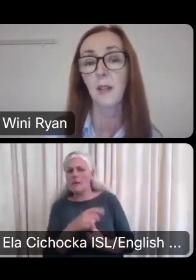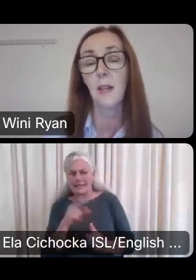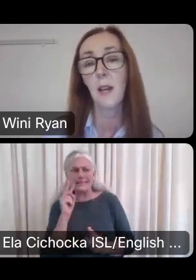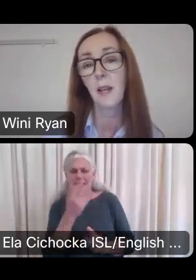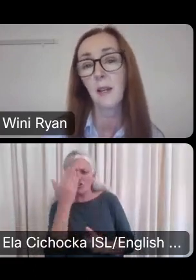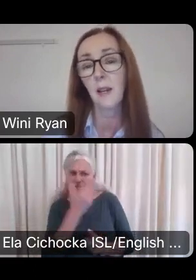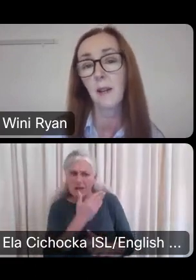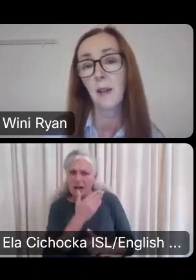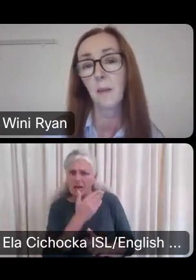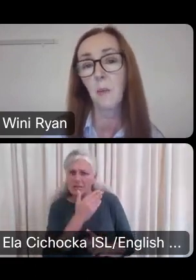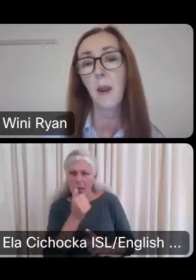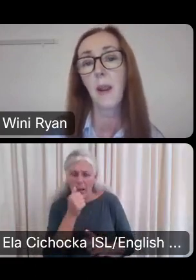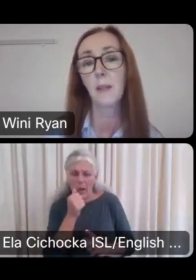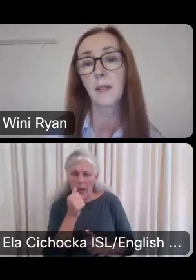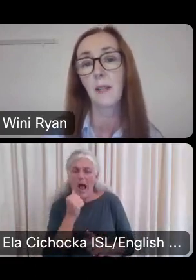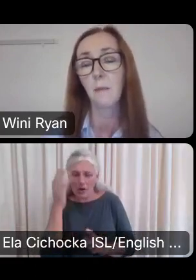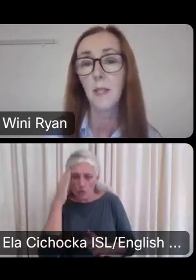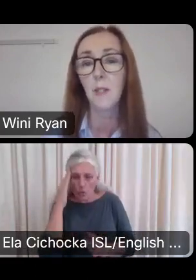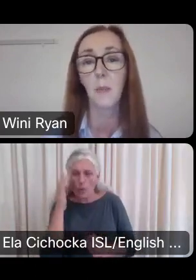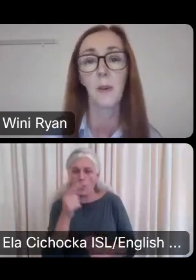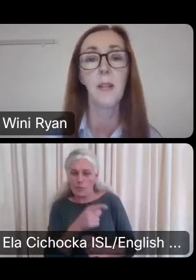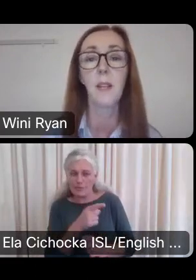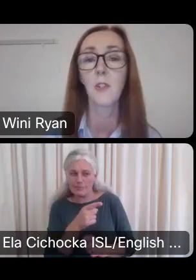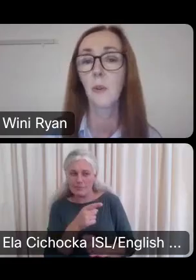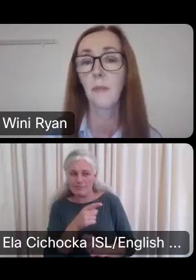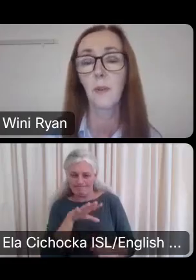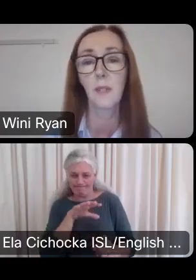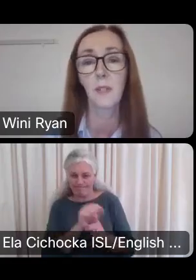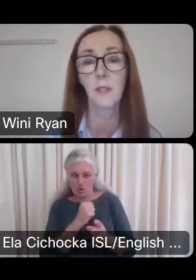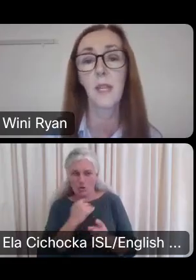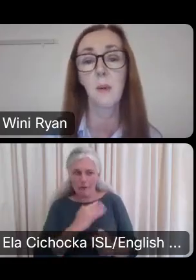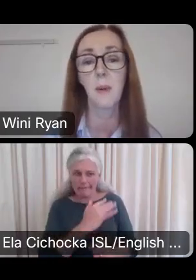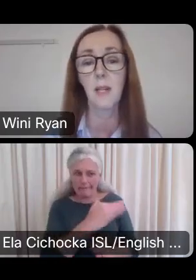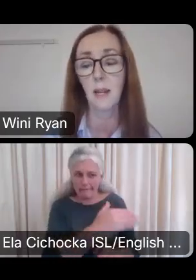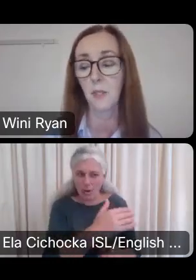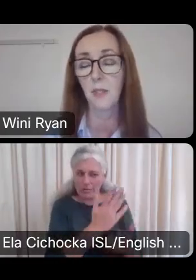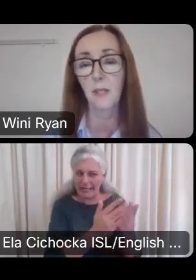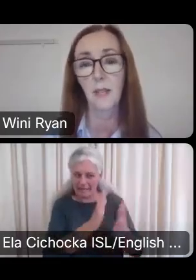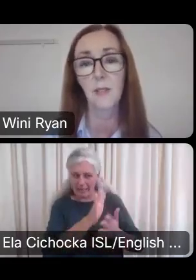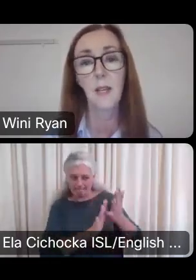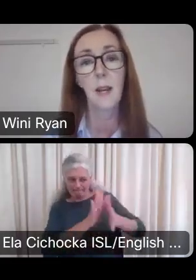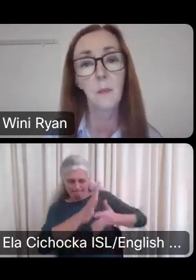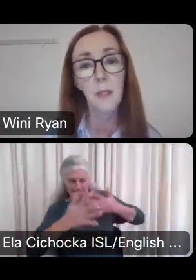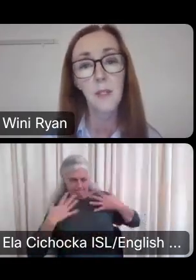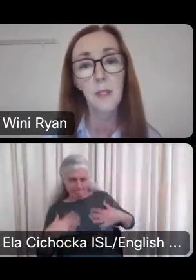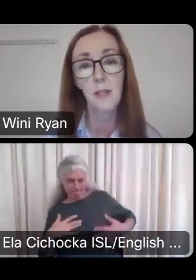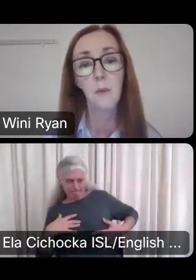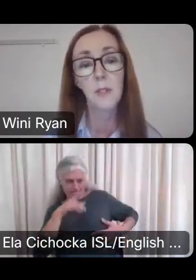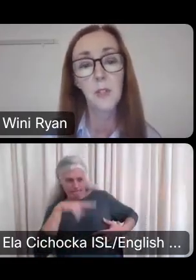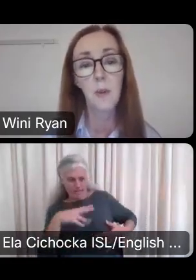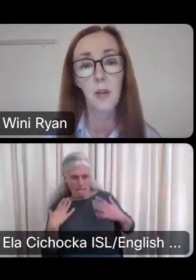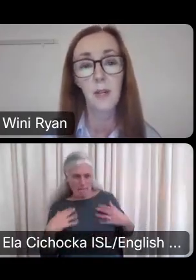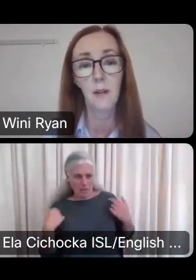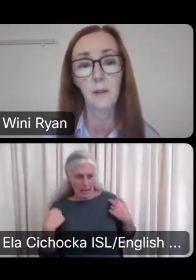sad. I'm aware that I picked up on your tone of voice or something in your body language that says, I'm with you.